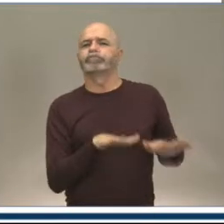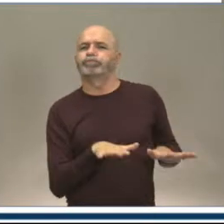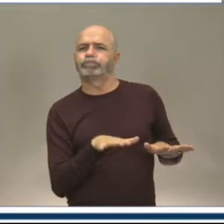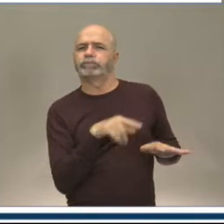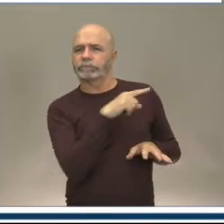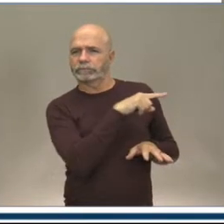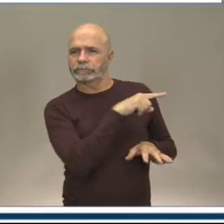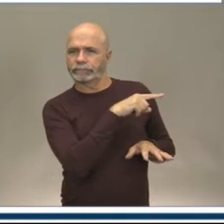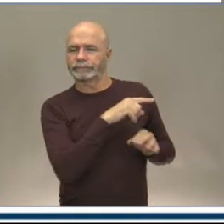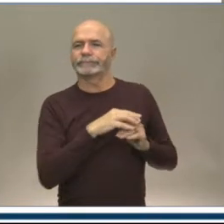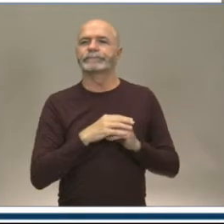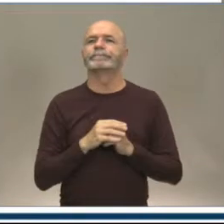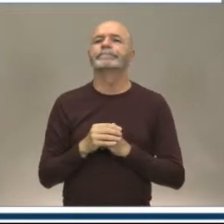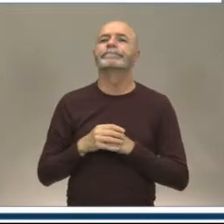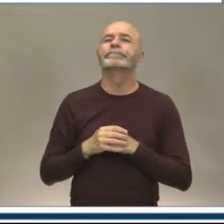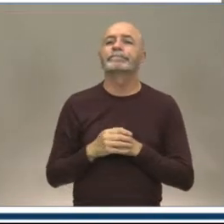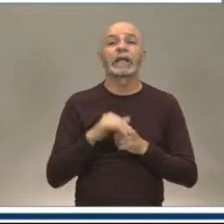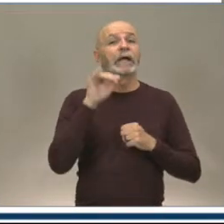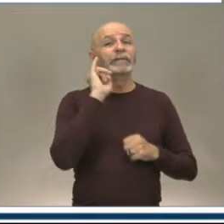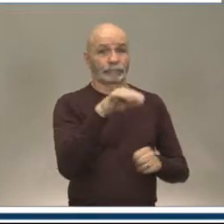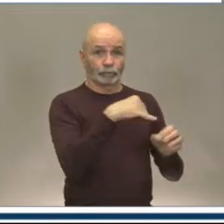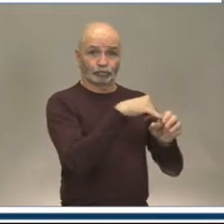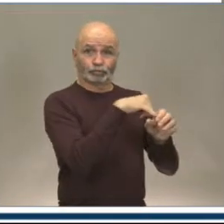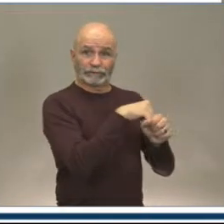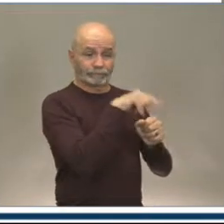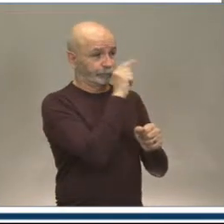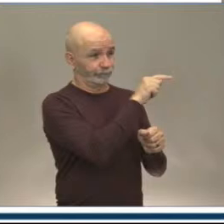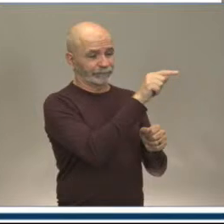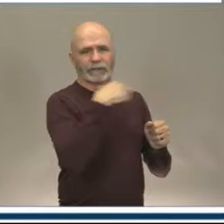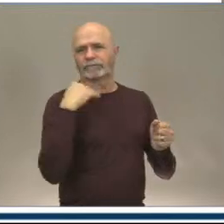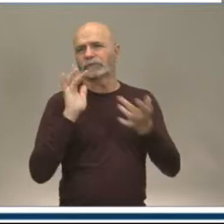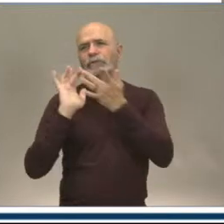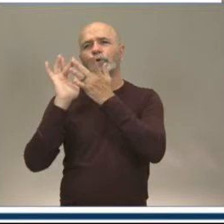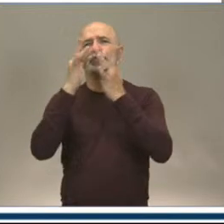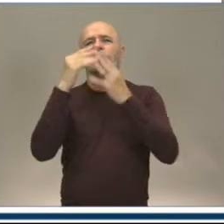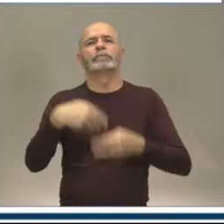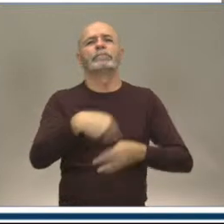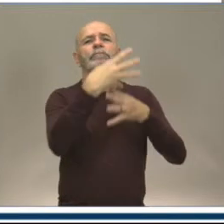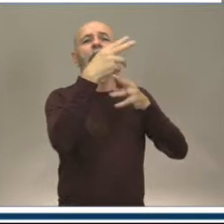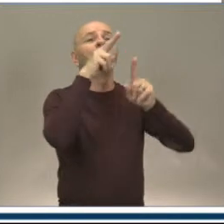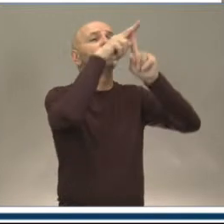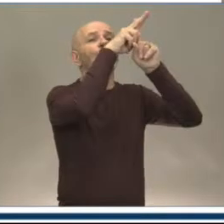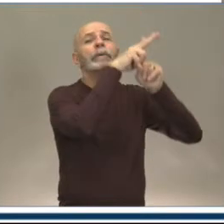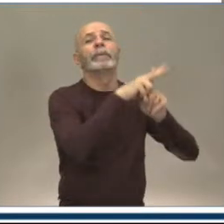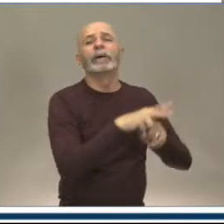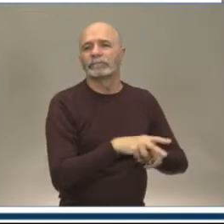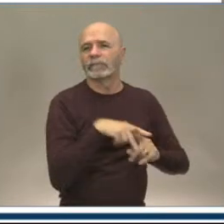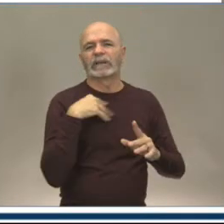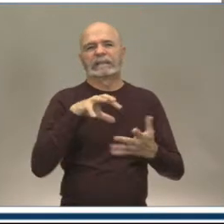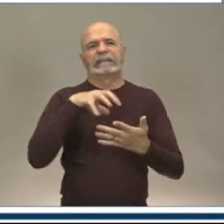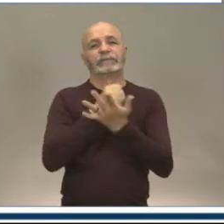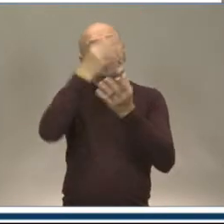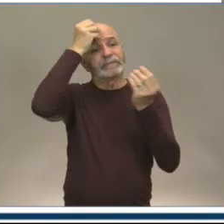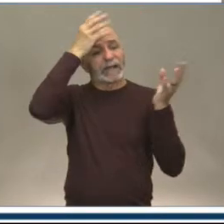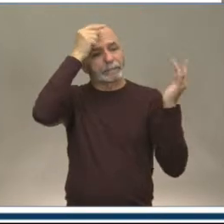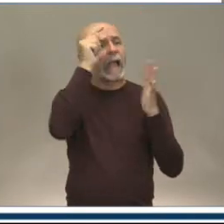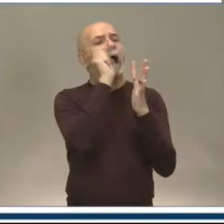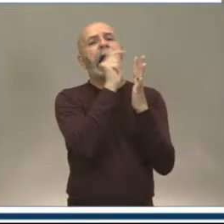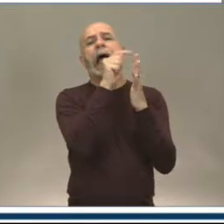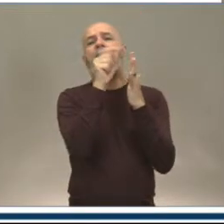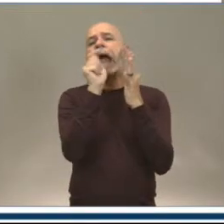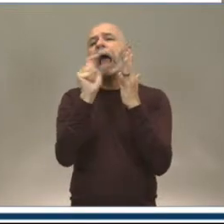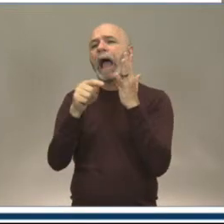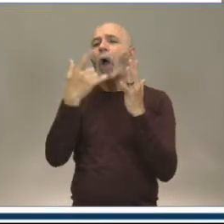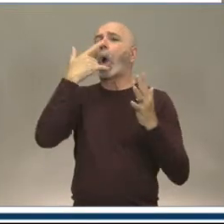values that we have all the online booking system, the data collection systems. We can closely monitor our